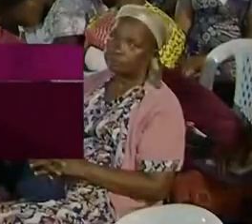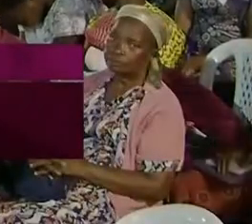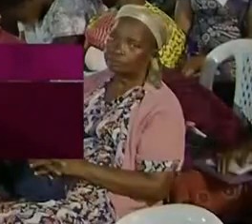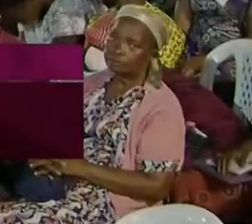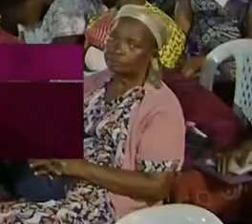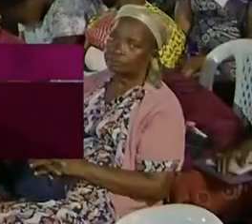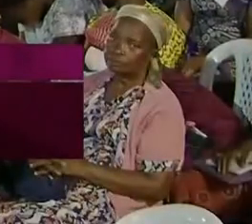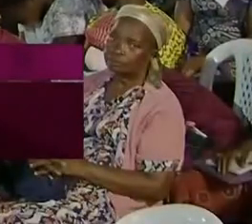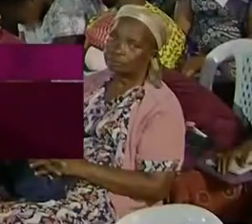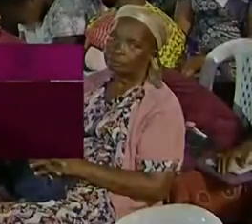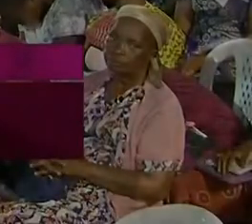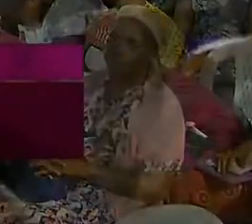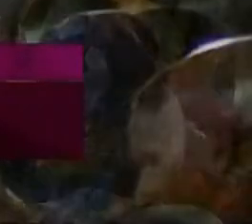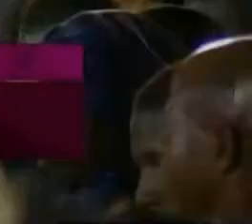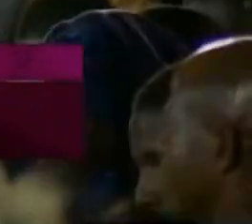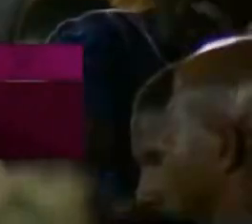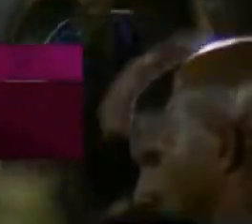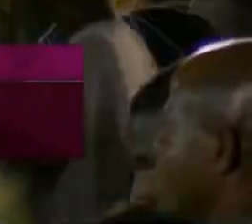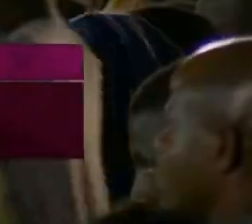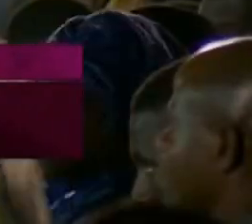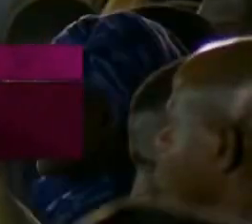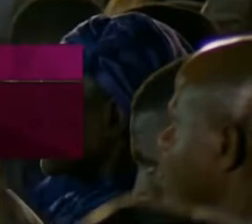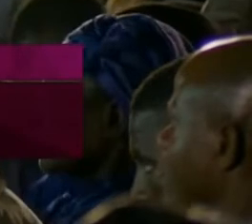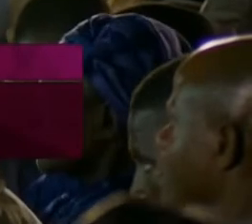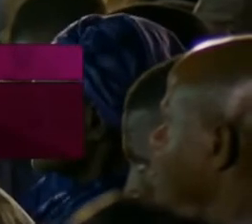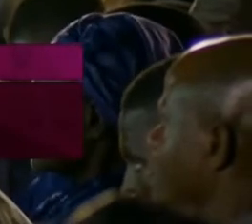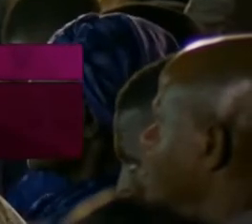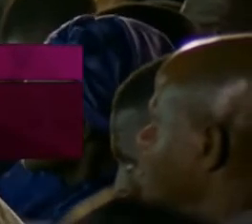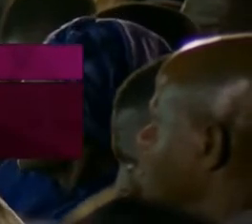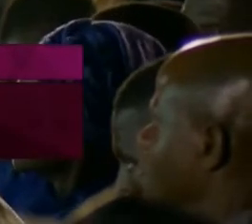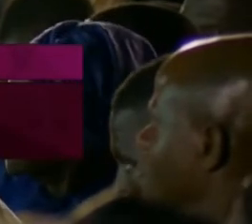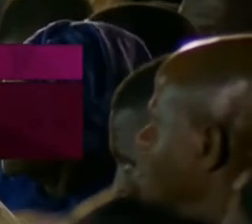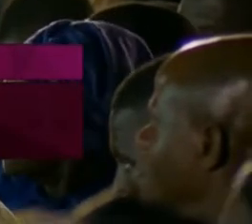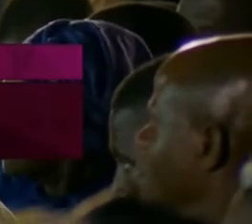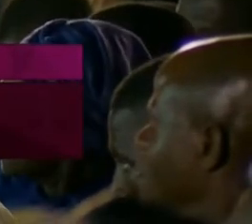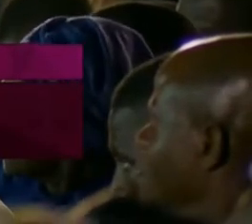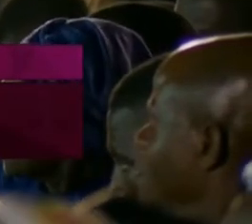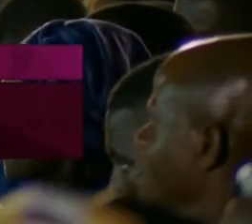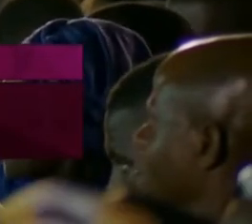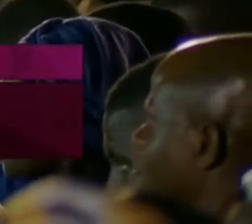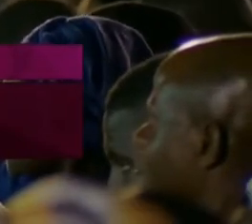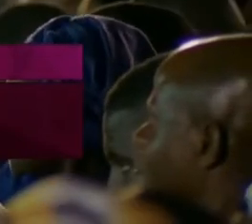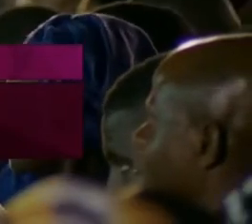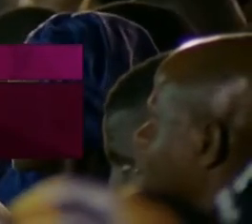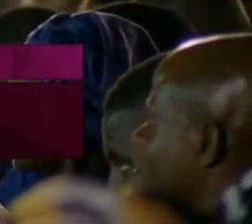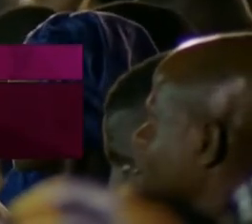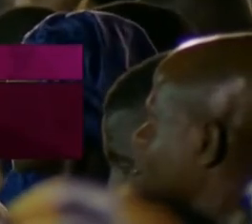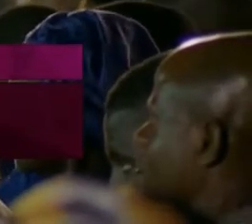are everywhere to attend to them. When you finish where you